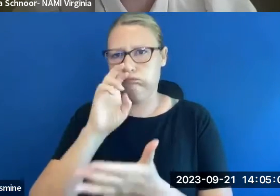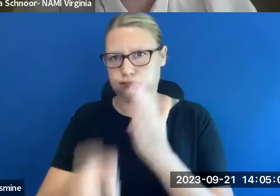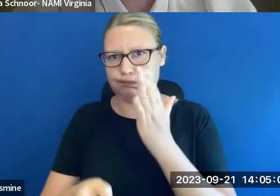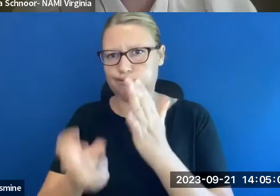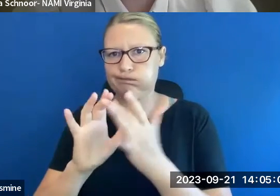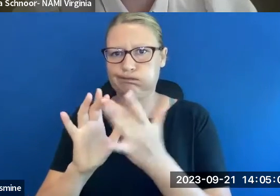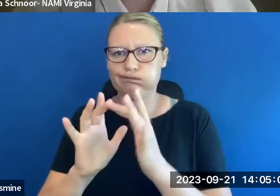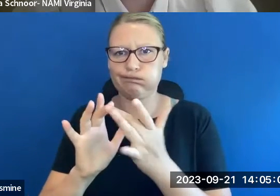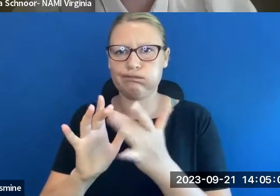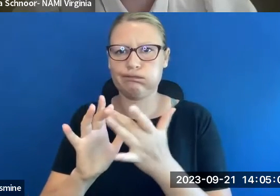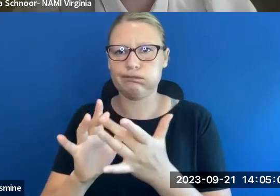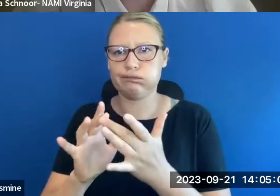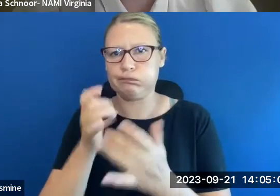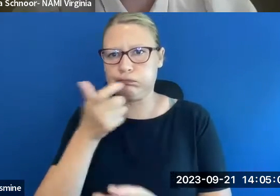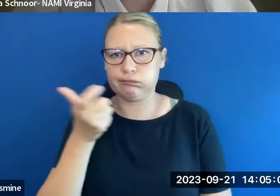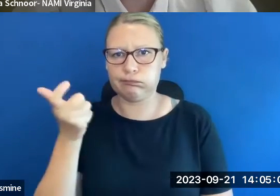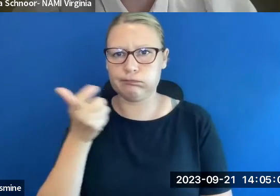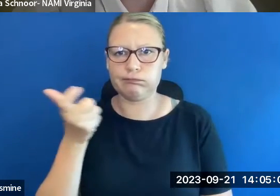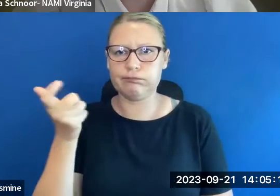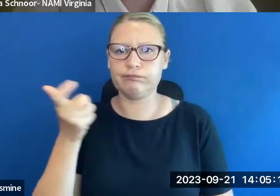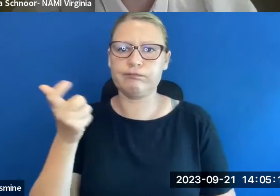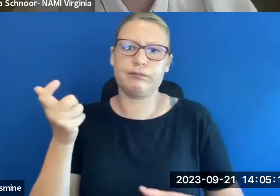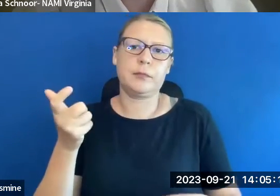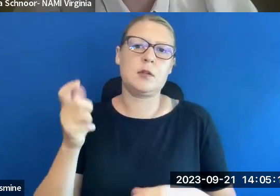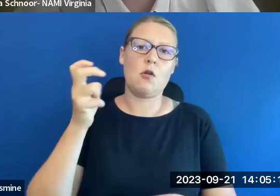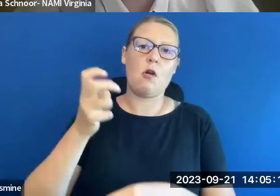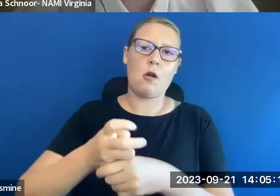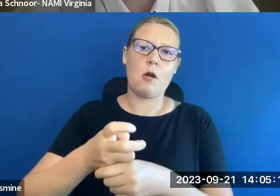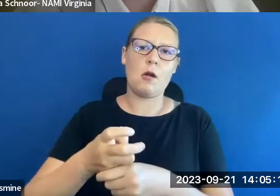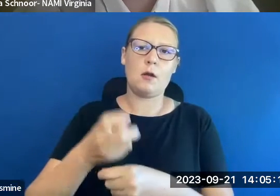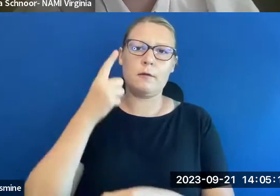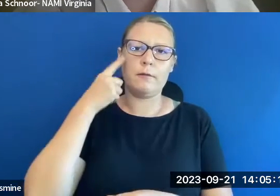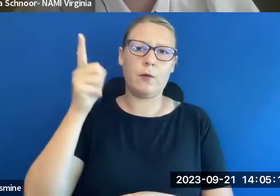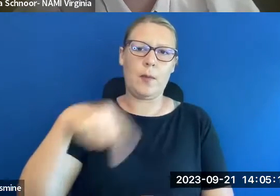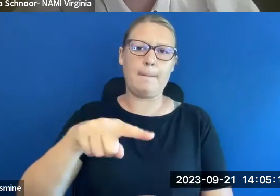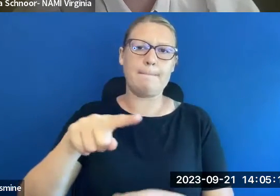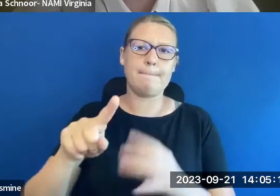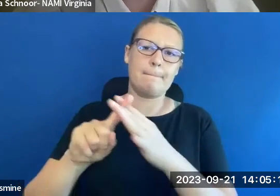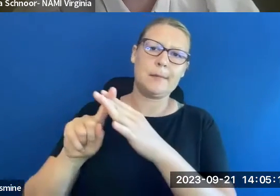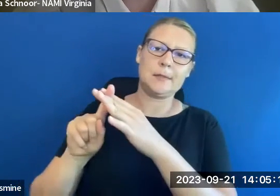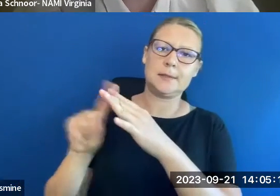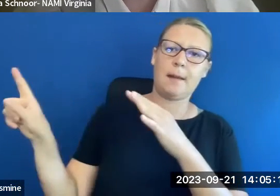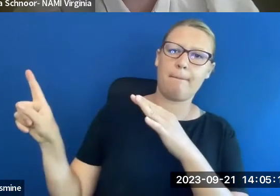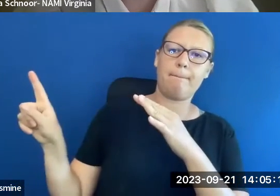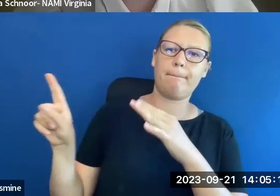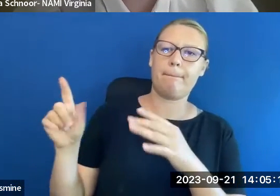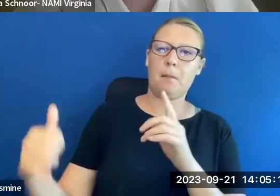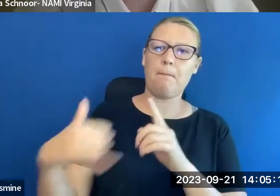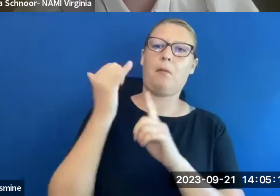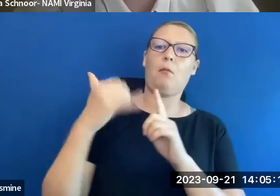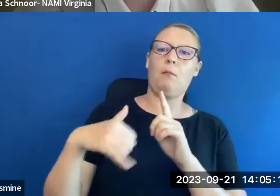it appears to be for them very hard to escape the impact of